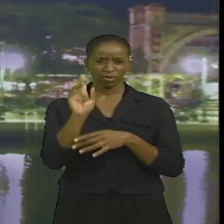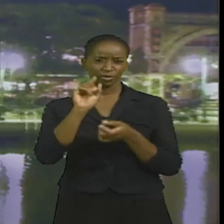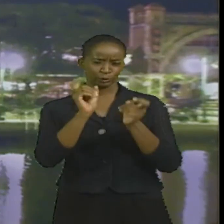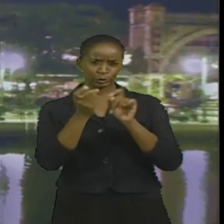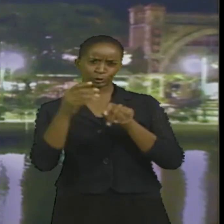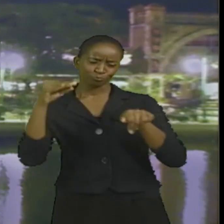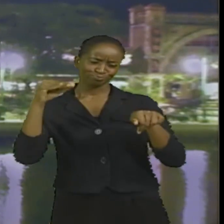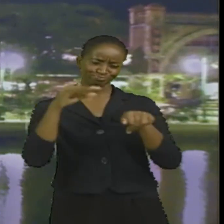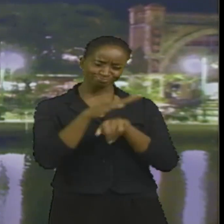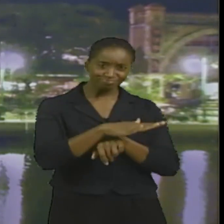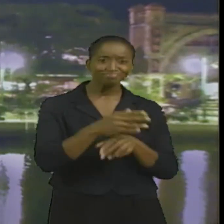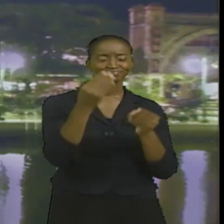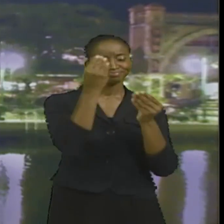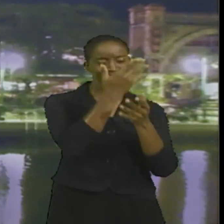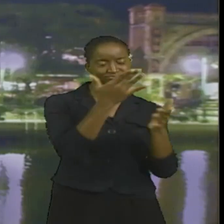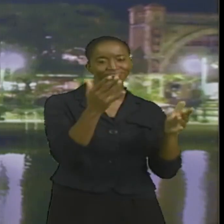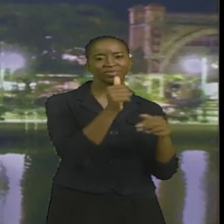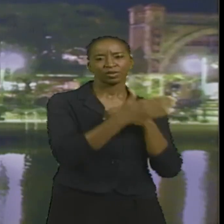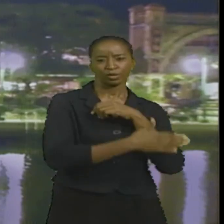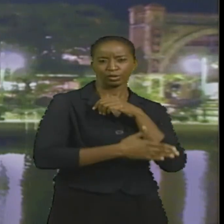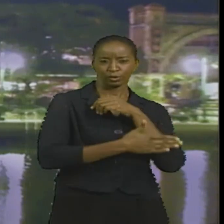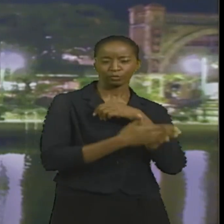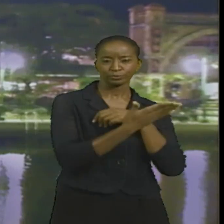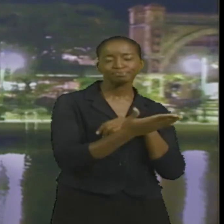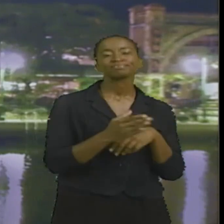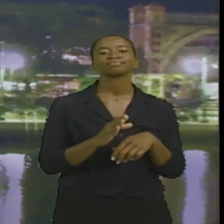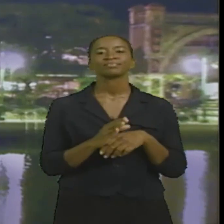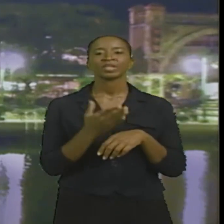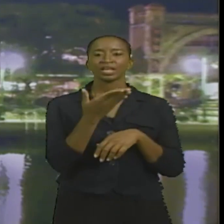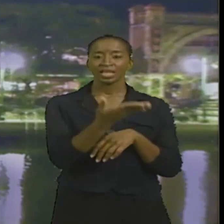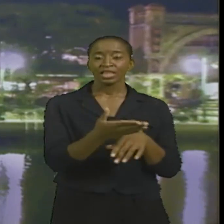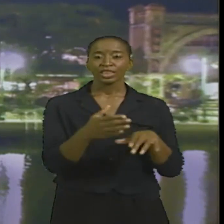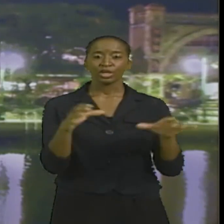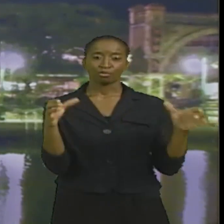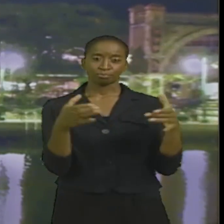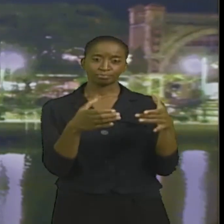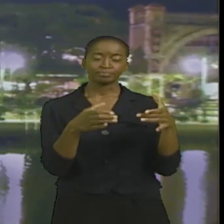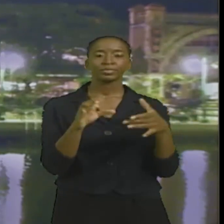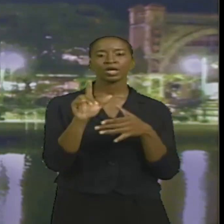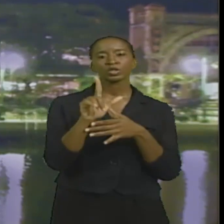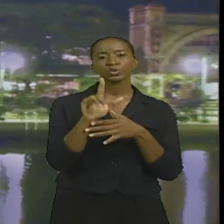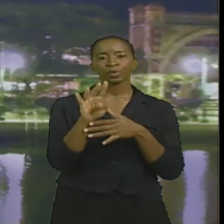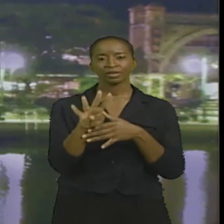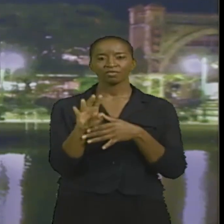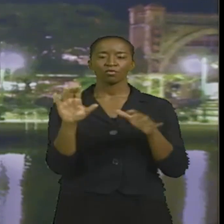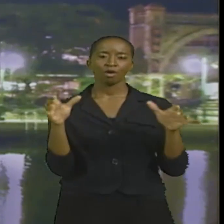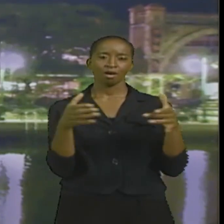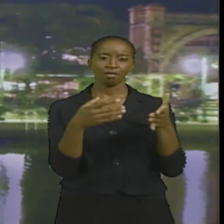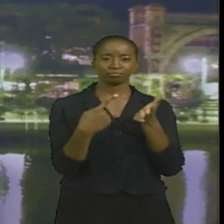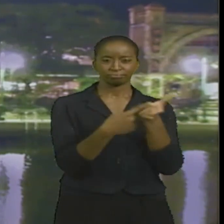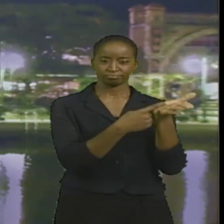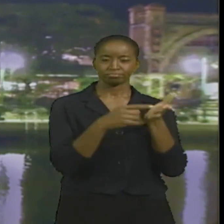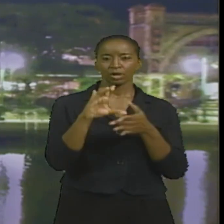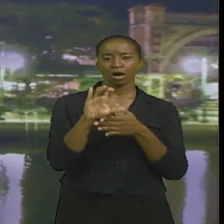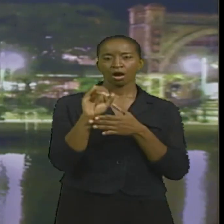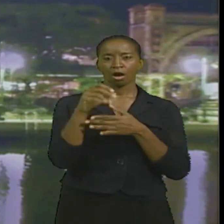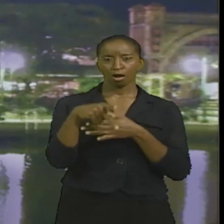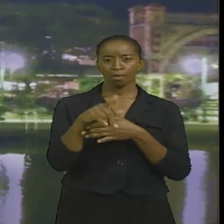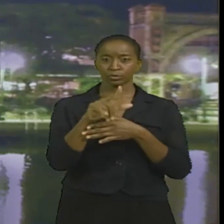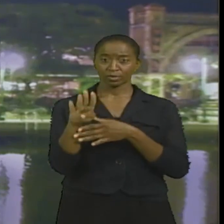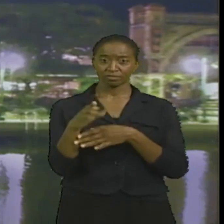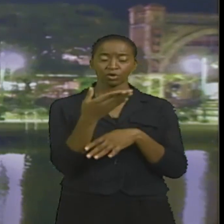the rest of the world. The island is represented at the ongoing 24th Conference of the Parties, COP24, to the United Nations Framework